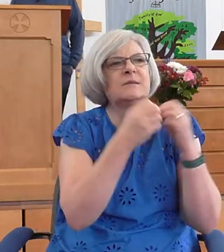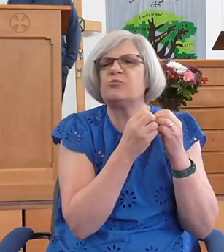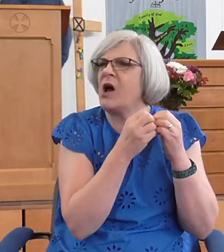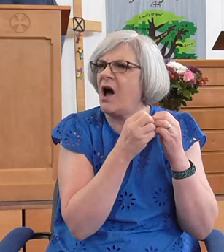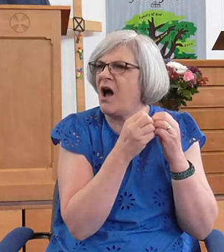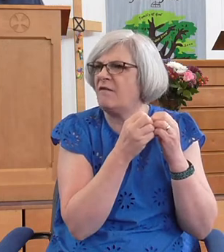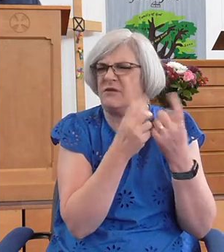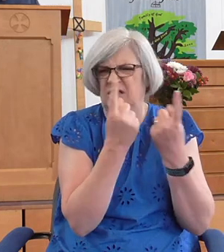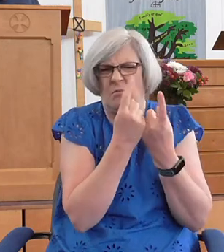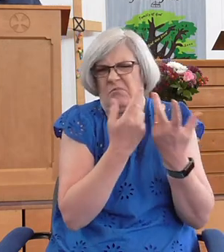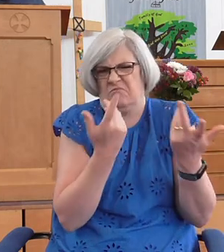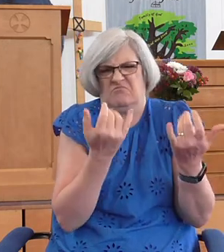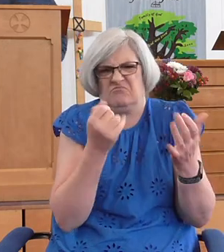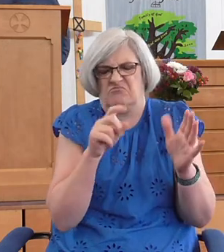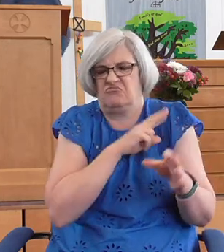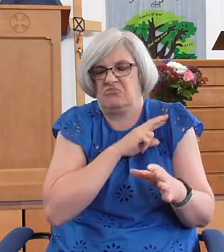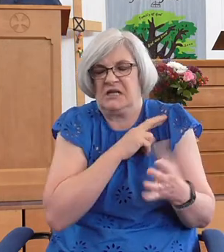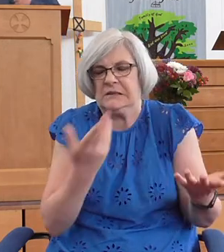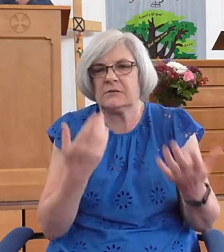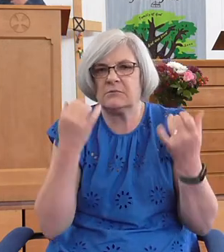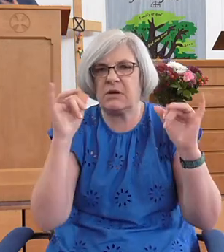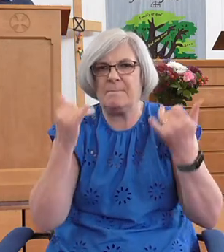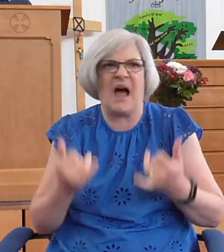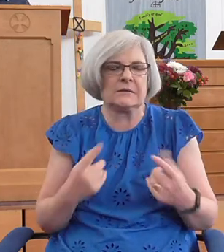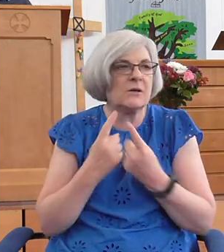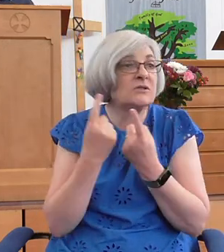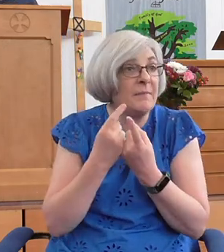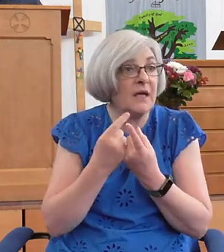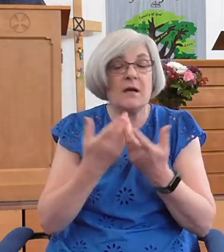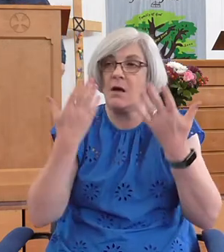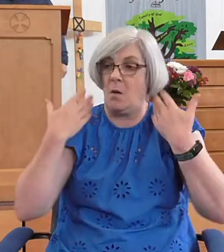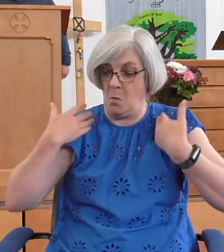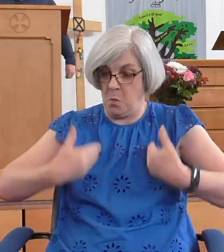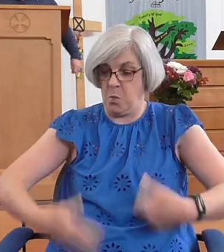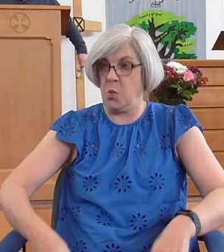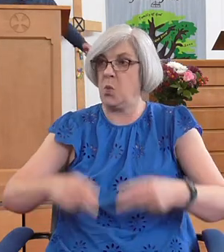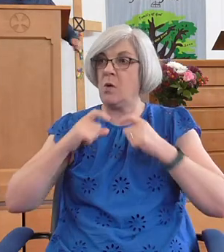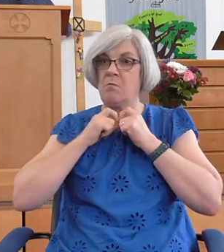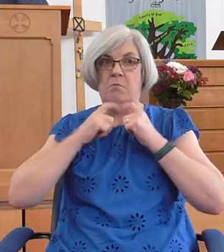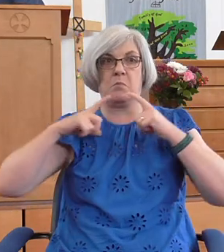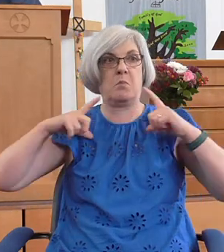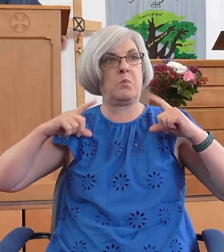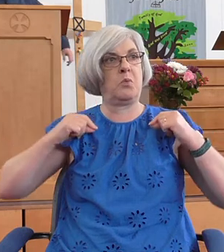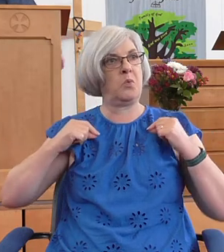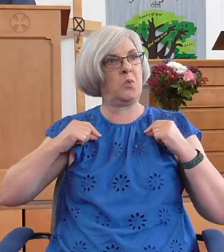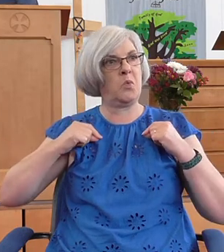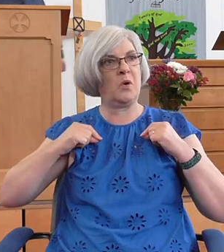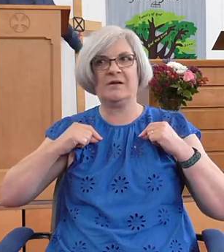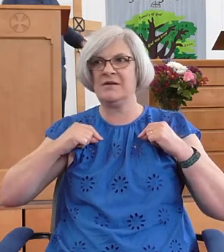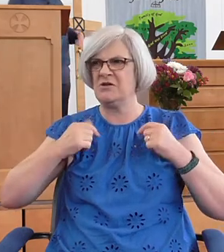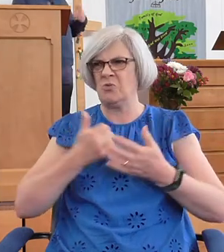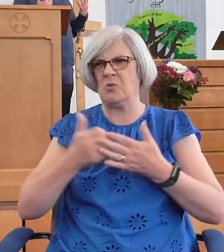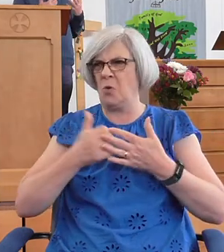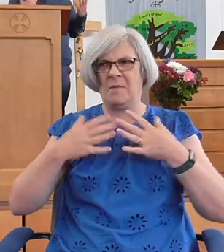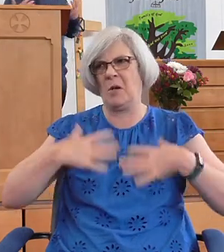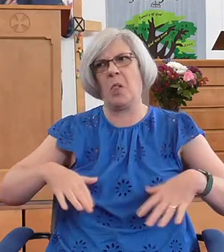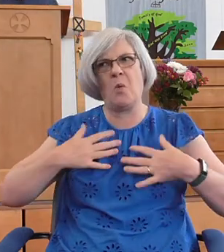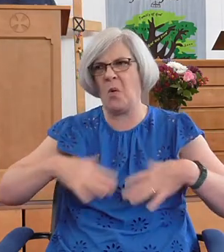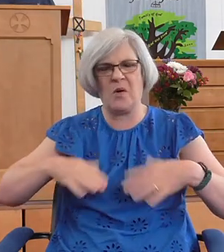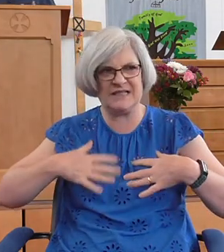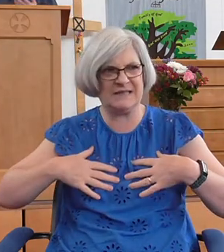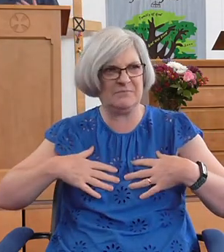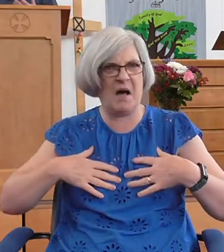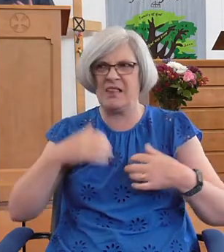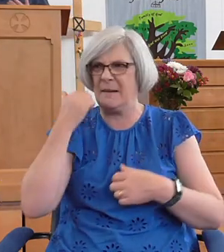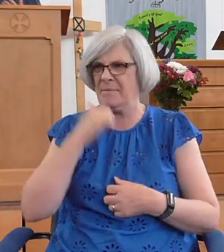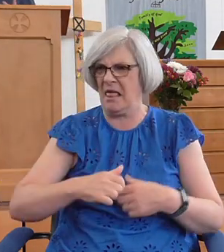do, and he was dressed in evening wear. Not exactly your everyday wear